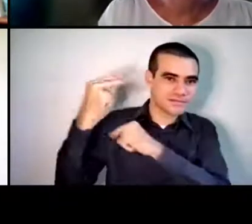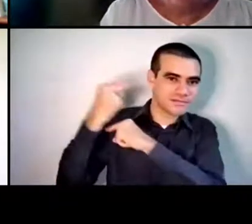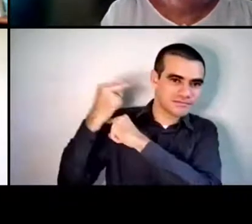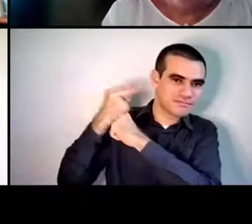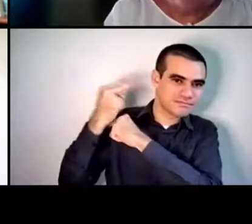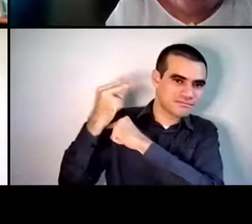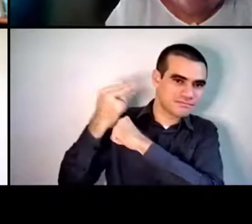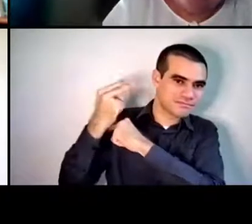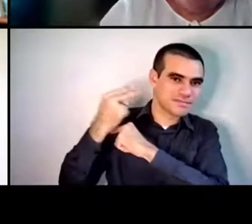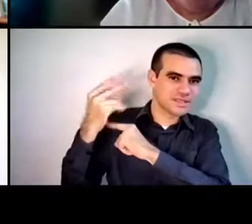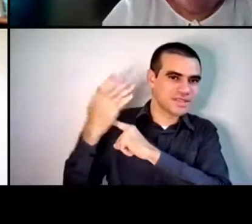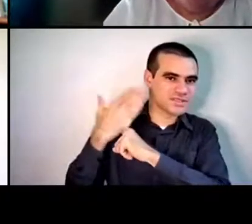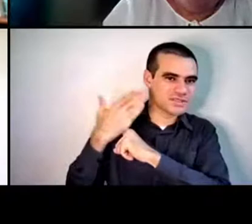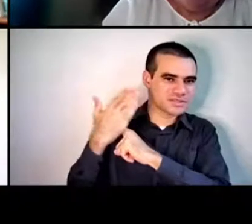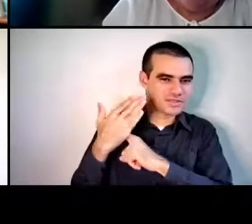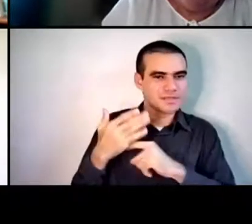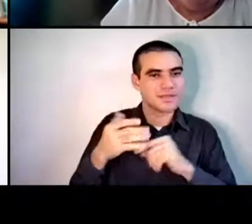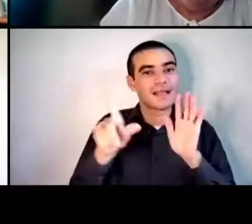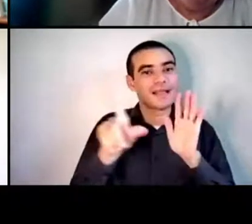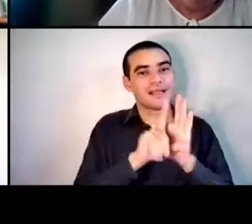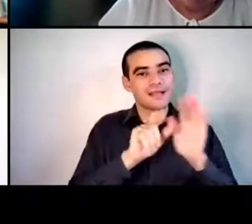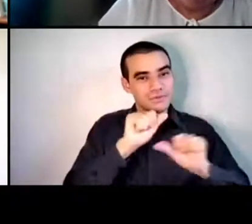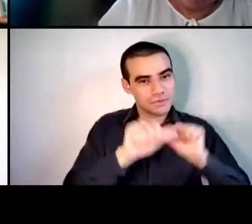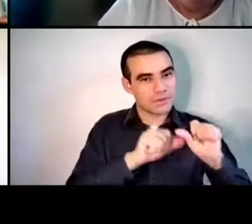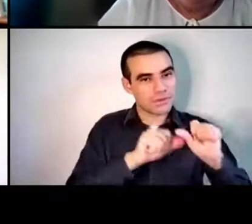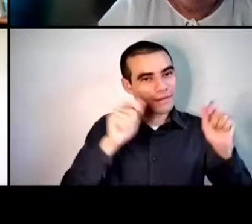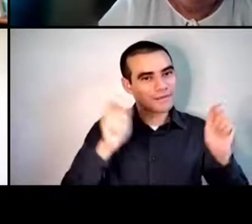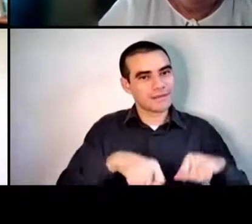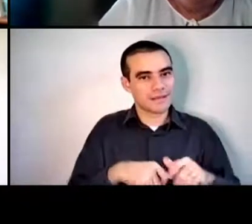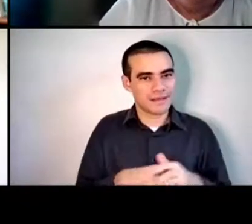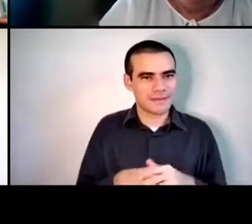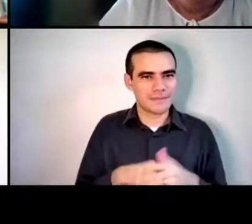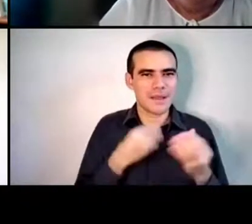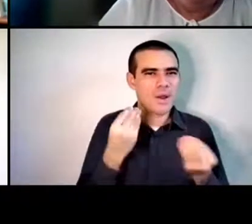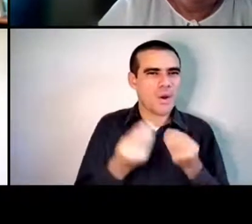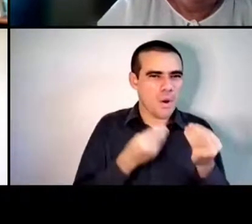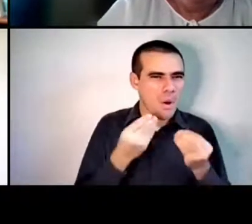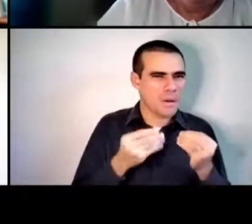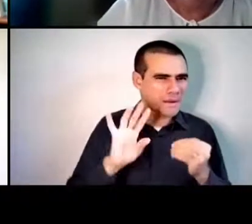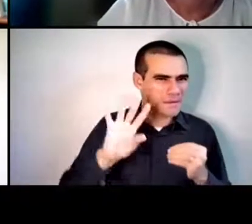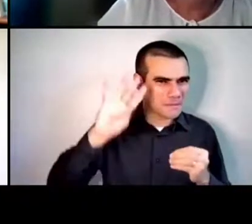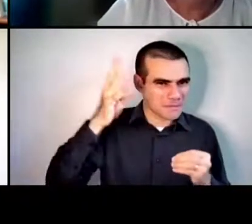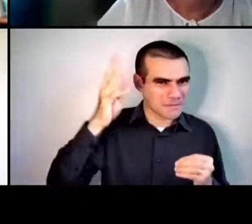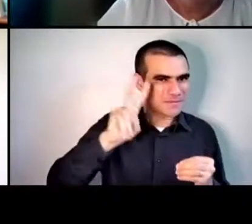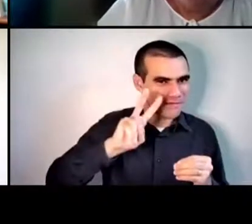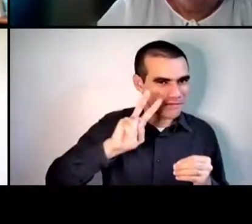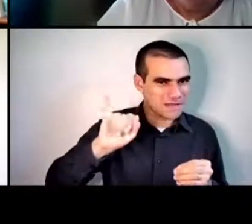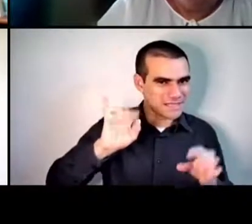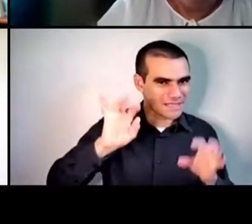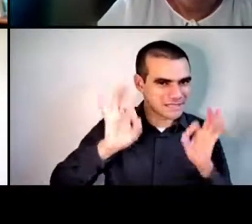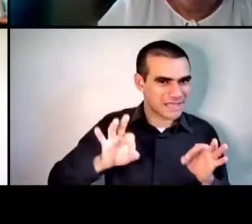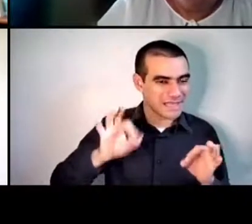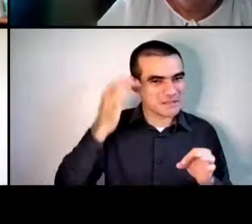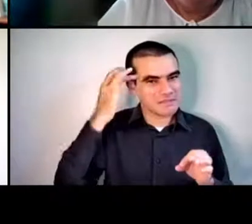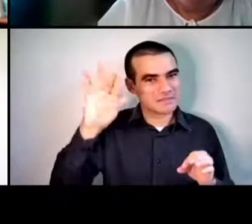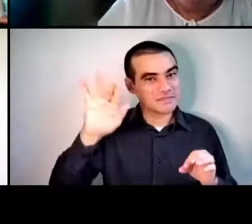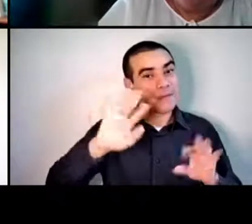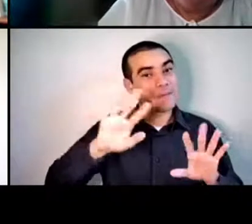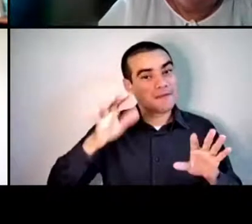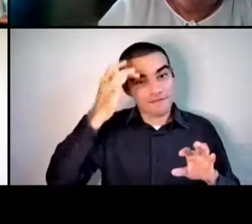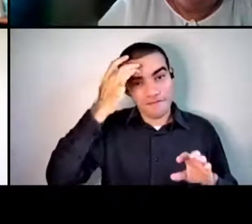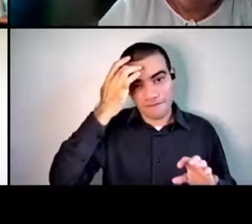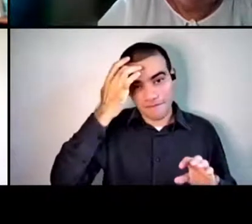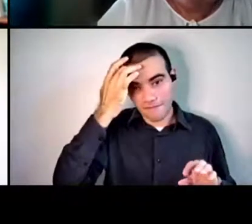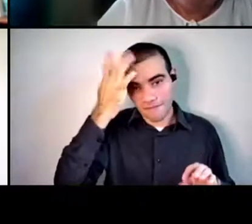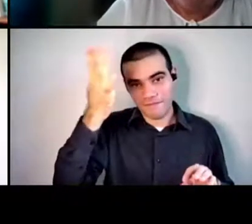some supervisors. And these changes in the law allows us to do that. But I don't know if this will happen.